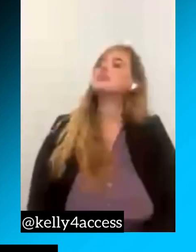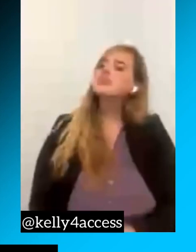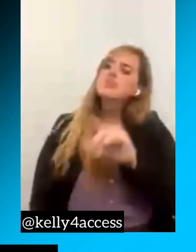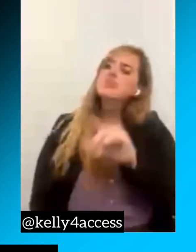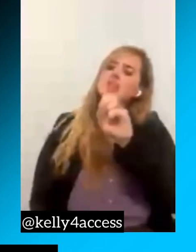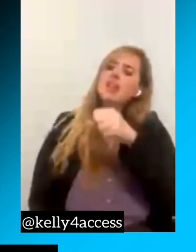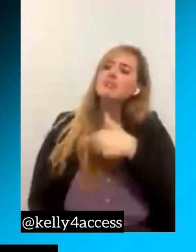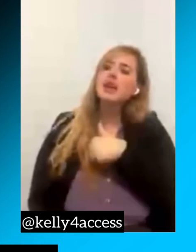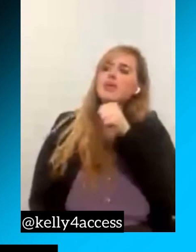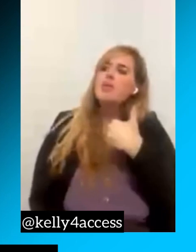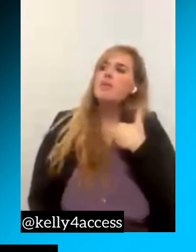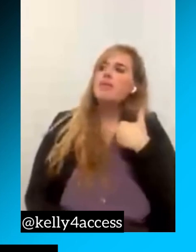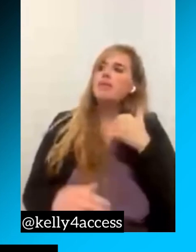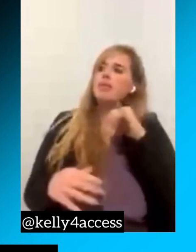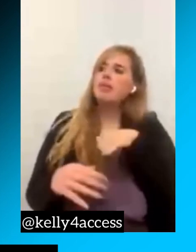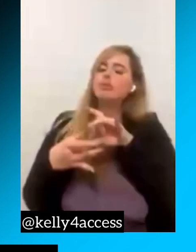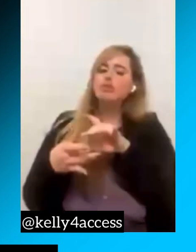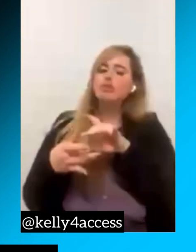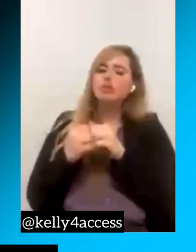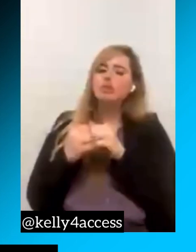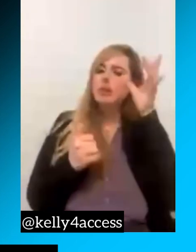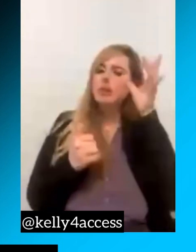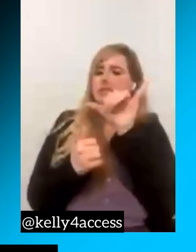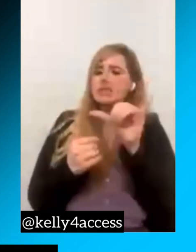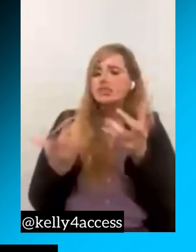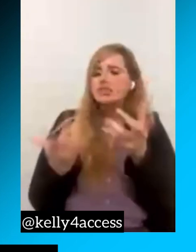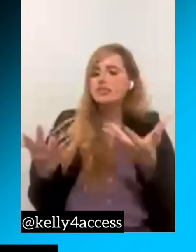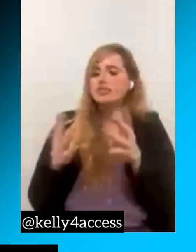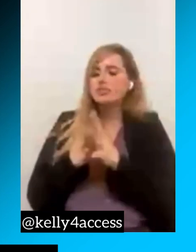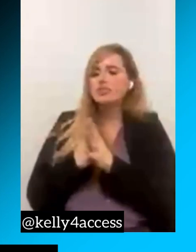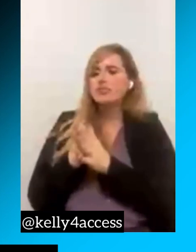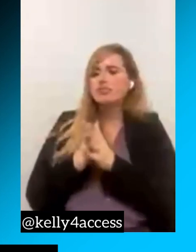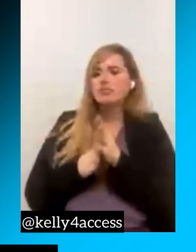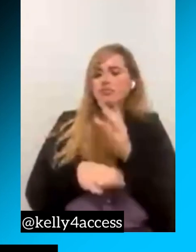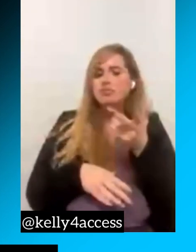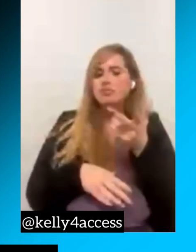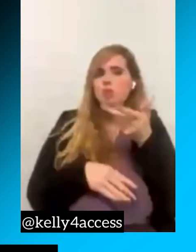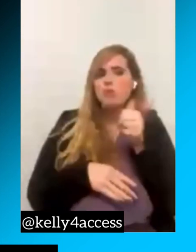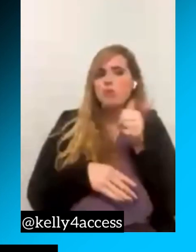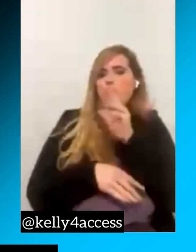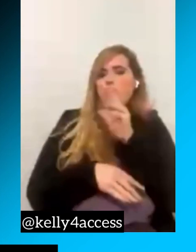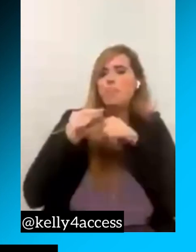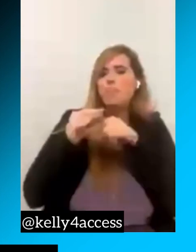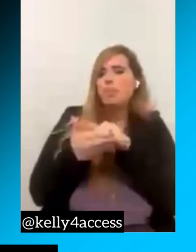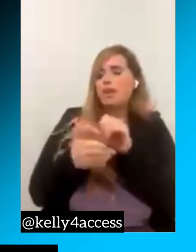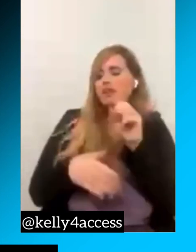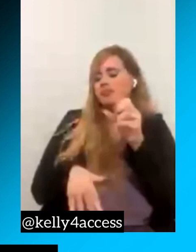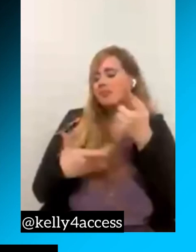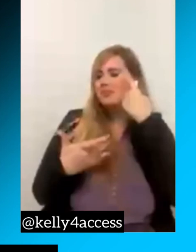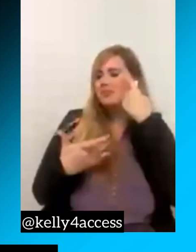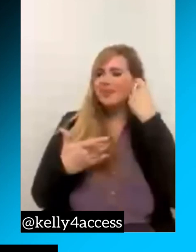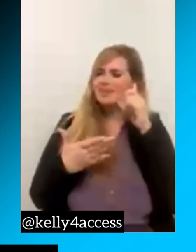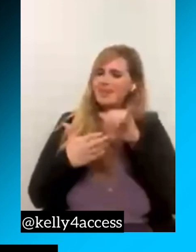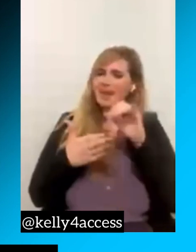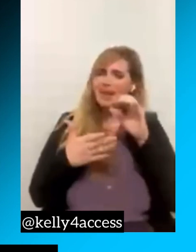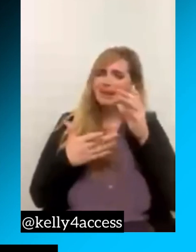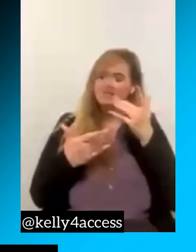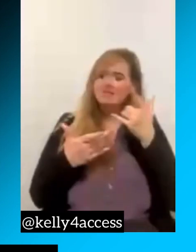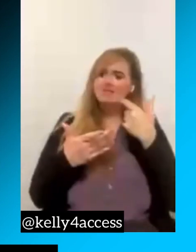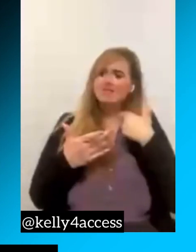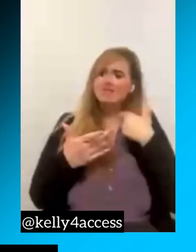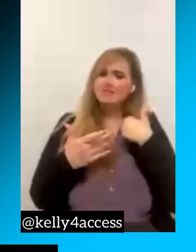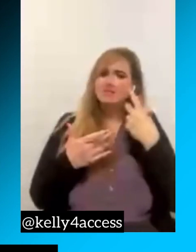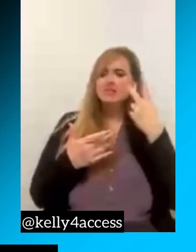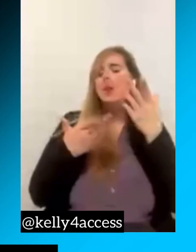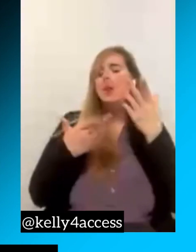have that relationship with them either to freely talk about such things, because I'm experiencing them talking it down